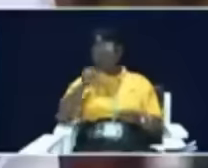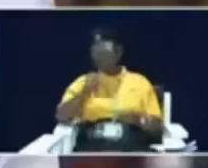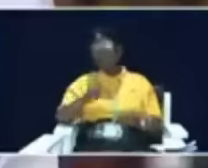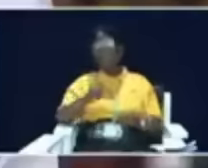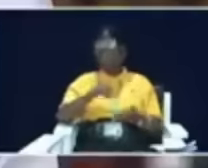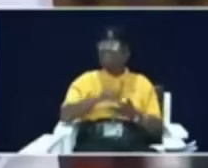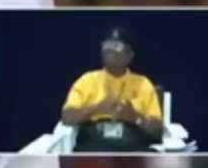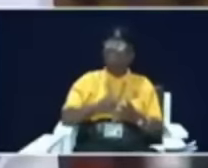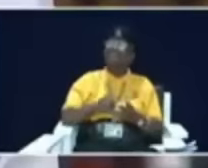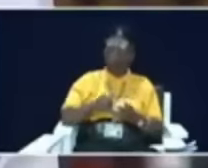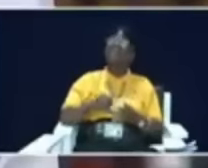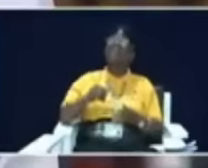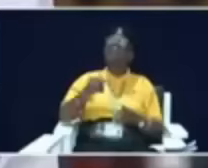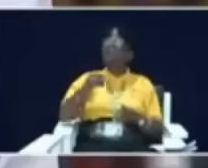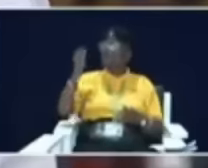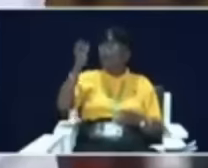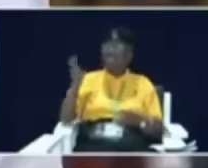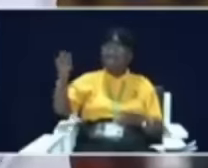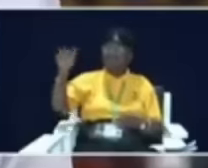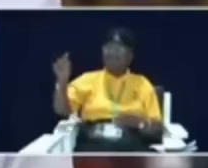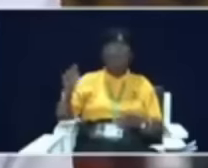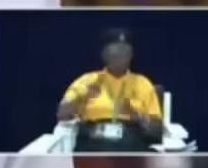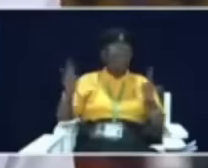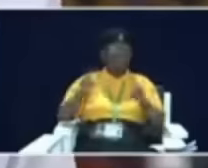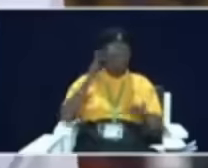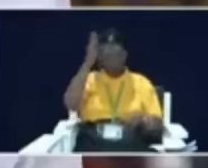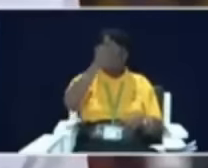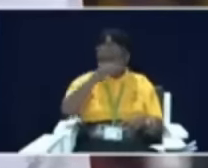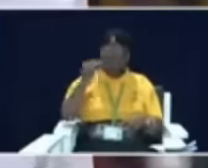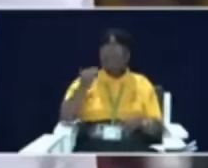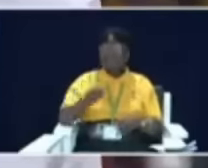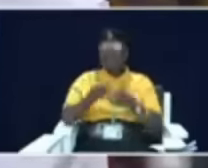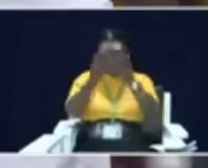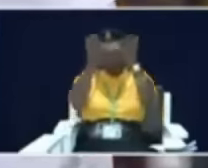It was very beautiful presentation. Praise God.